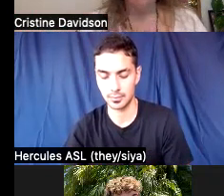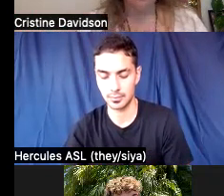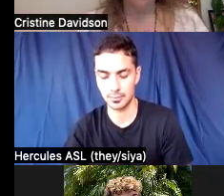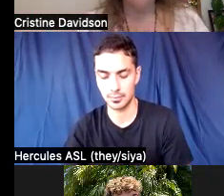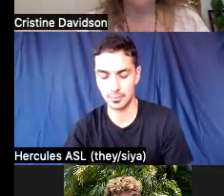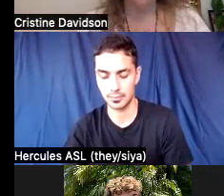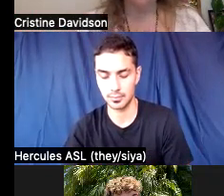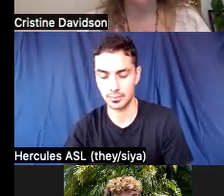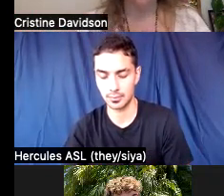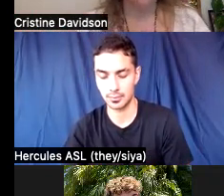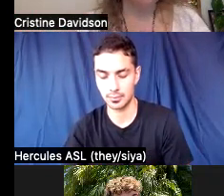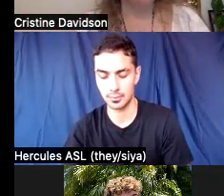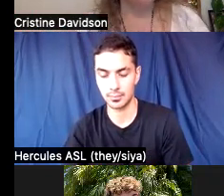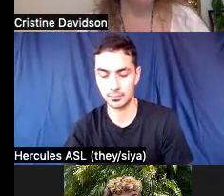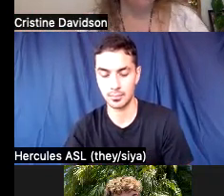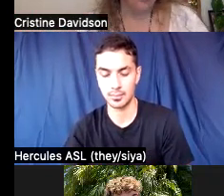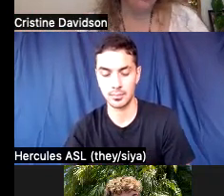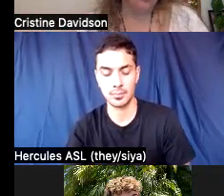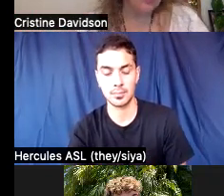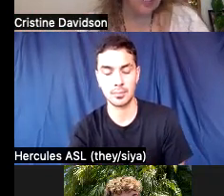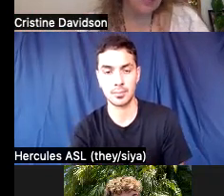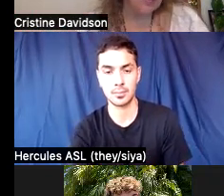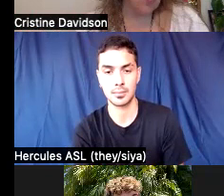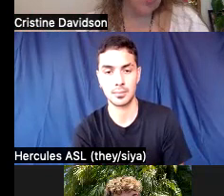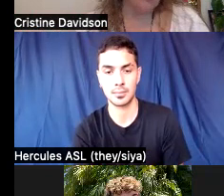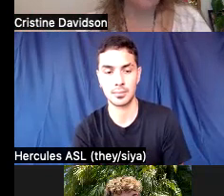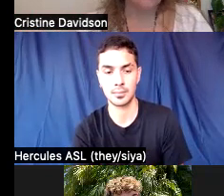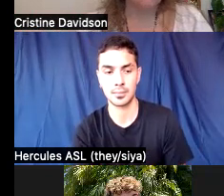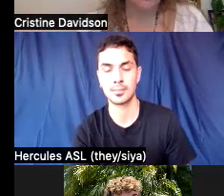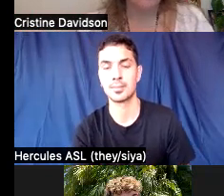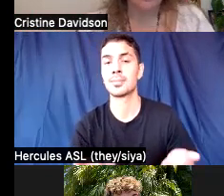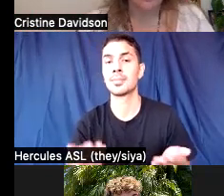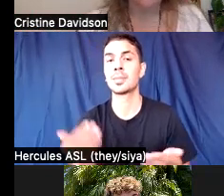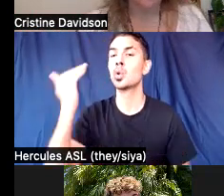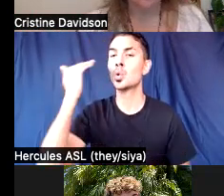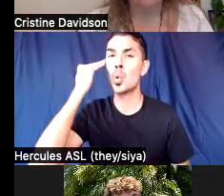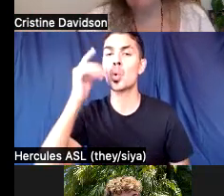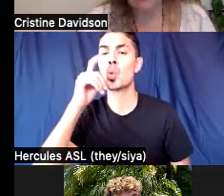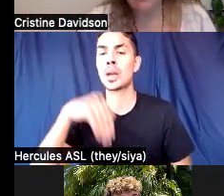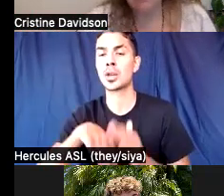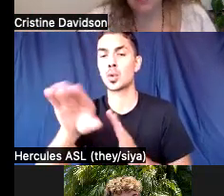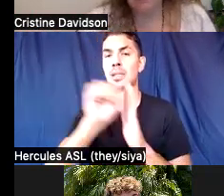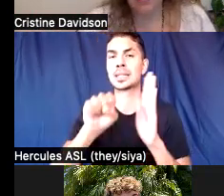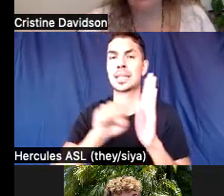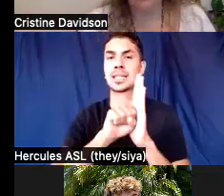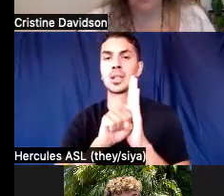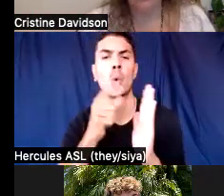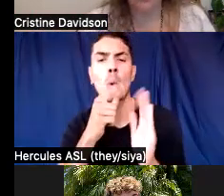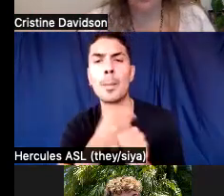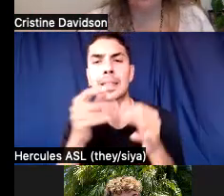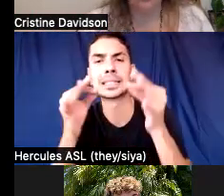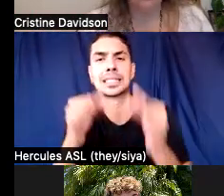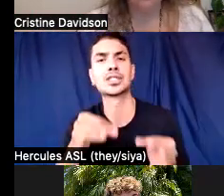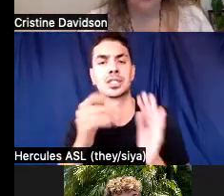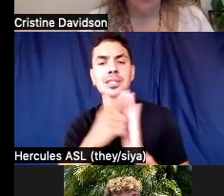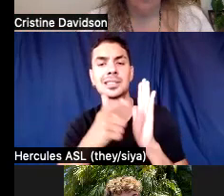Yeah, even knowing like who in your state is the one who's making these decisions. That's something that might even be helpful